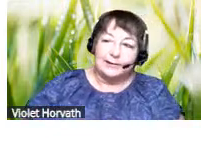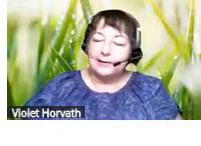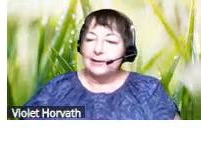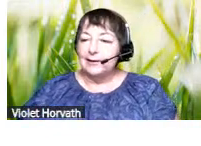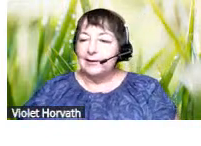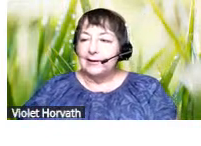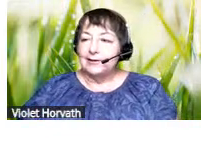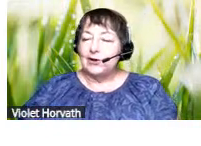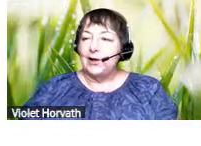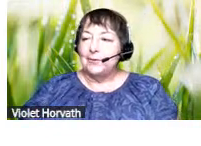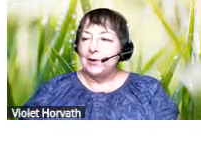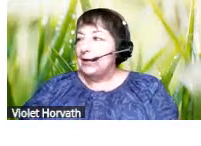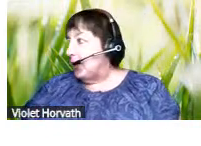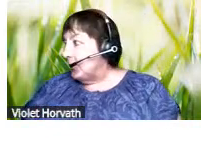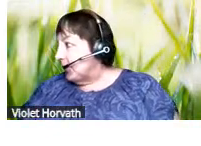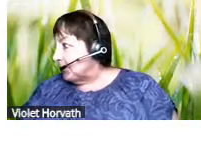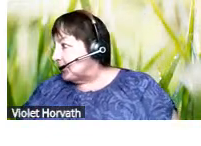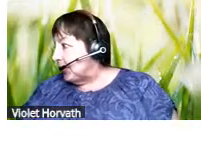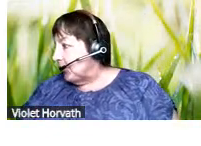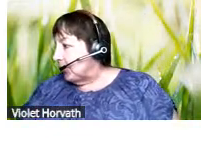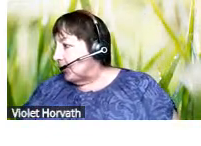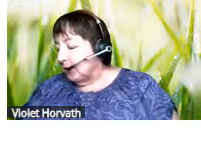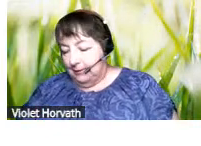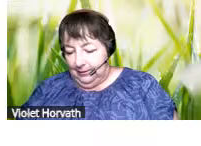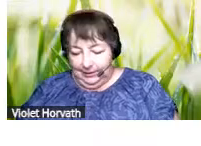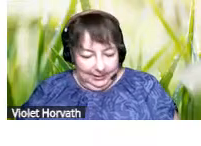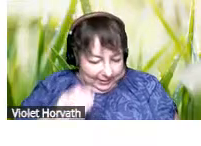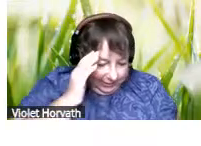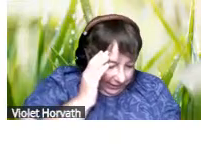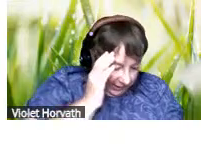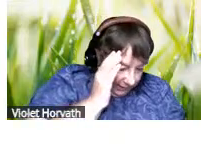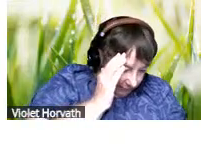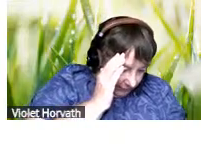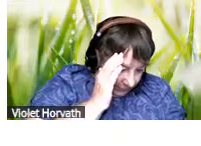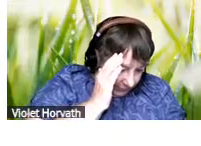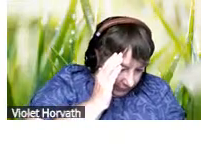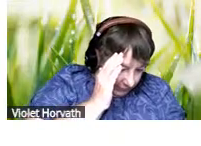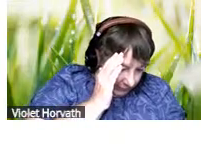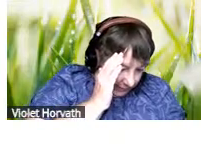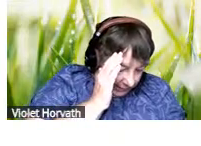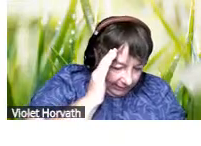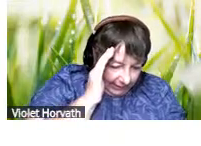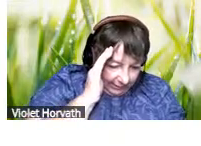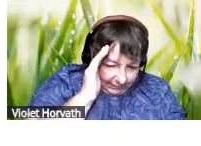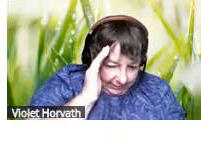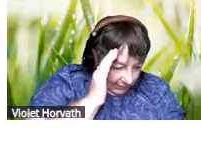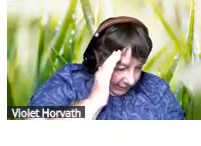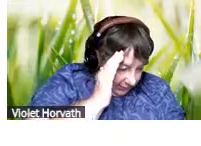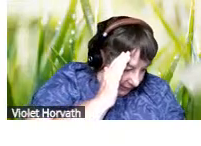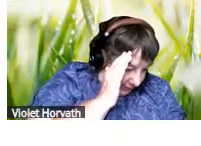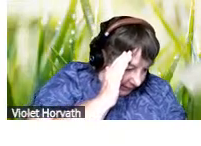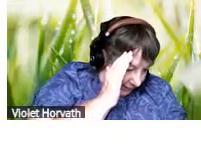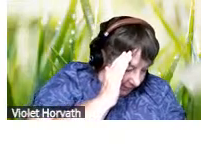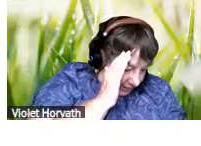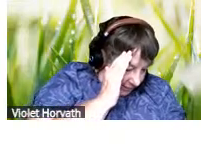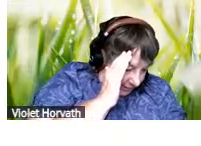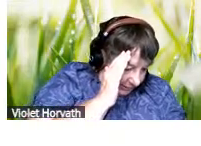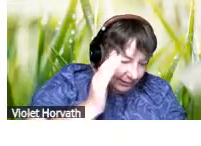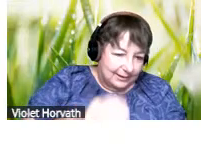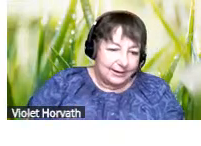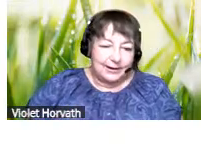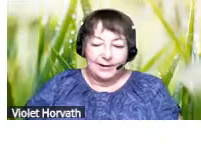away. So on the one hand, you have staring, and on the other hand, you have, oh, don't see anything. I don't see